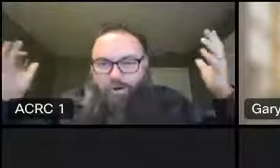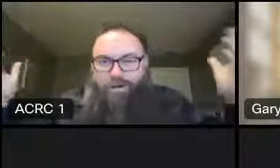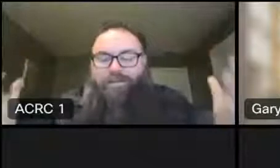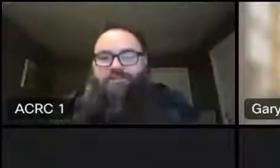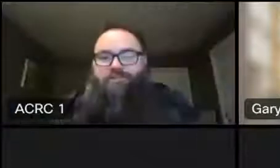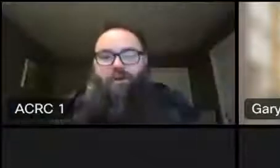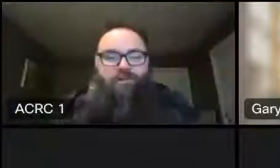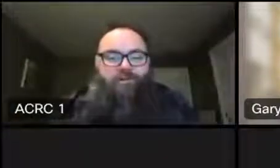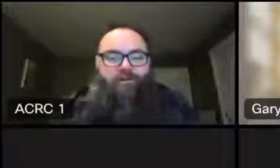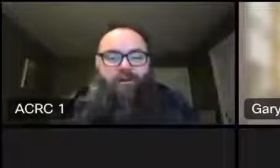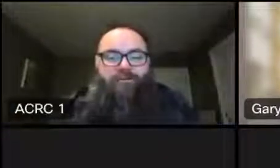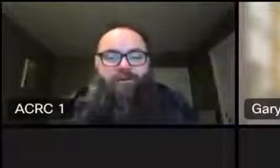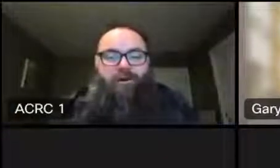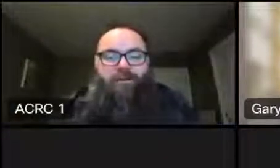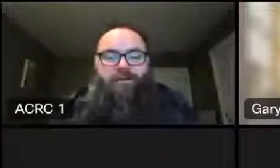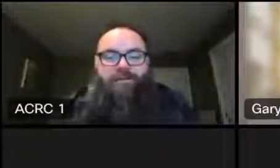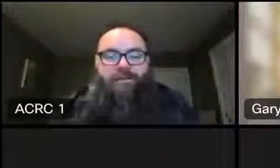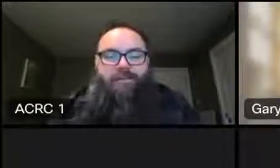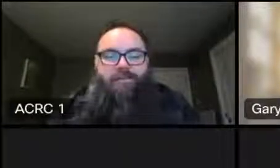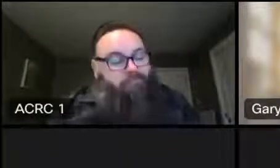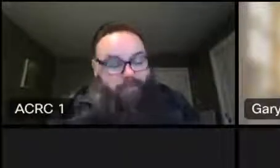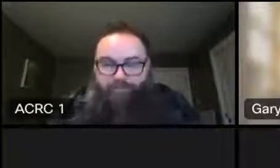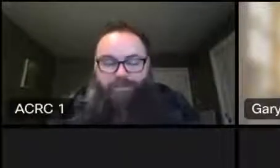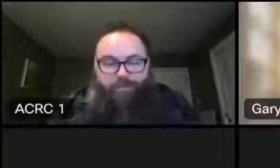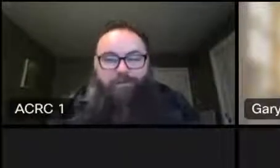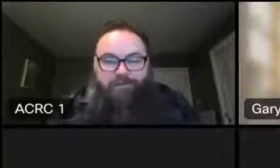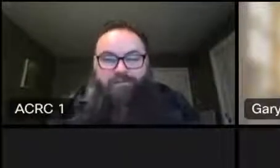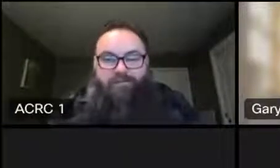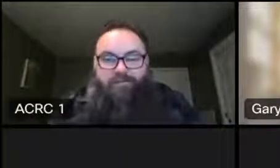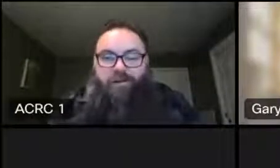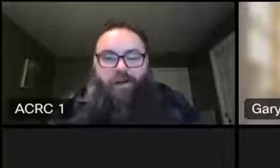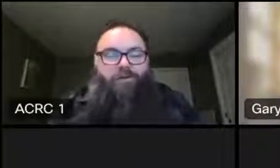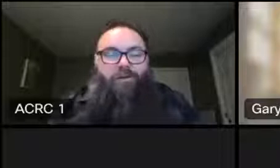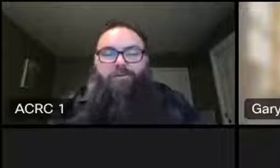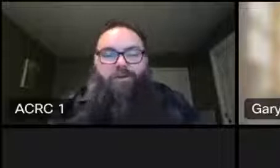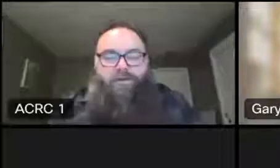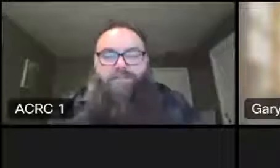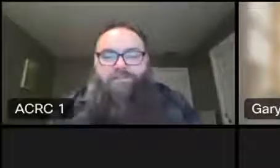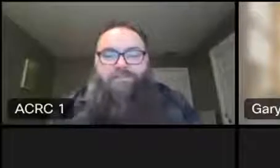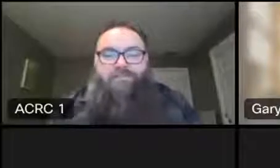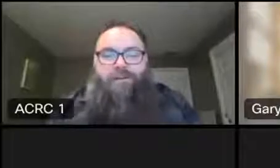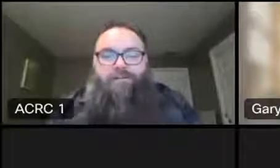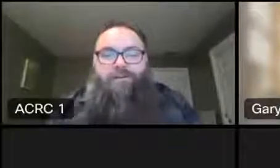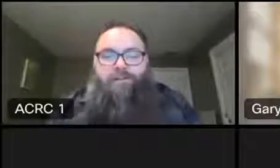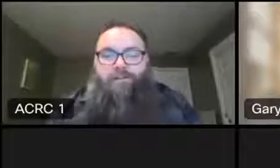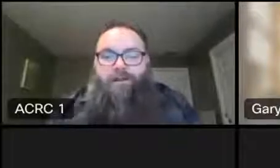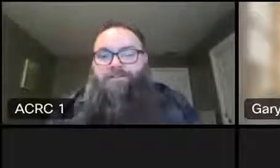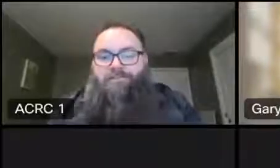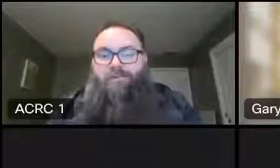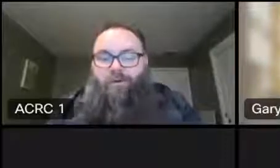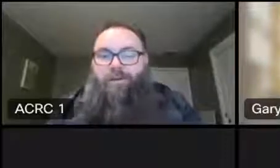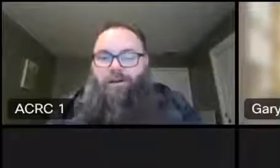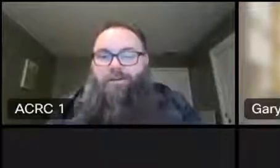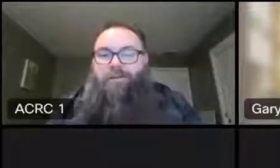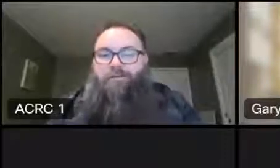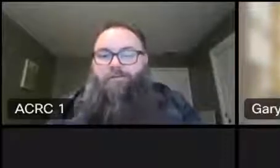that widely to our service providers as well, because I will tell you, if I was a service provider, I would want to know what crisis services are out there when the crises